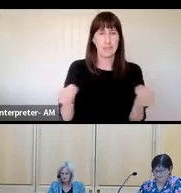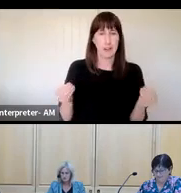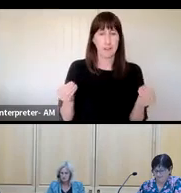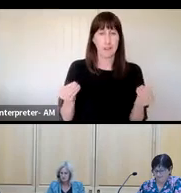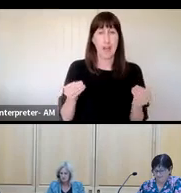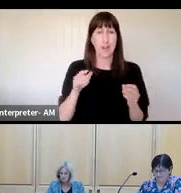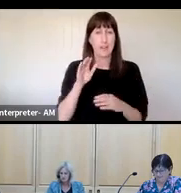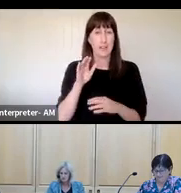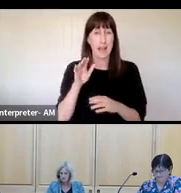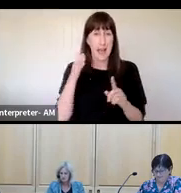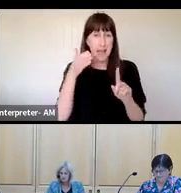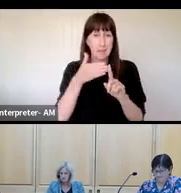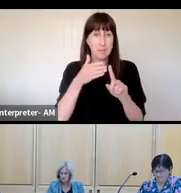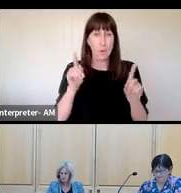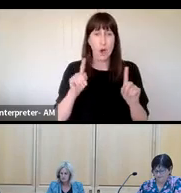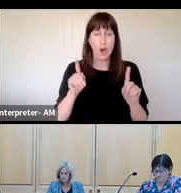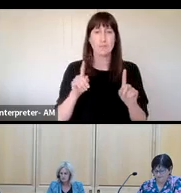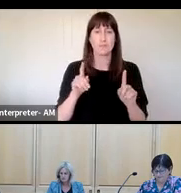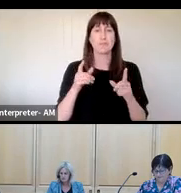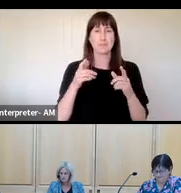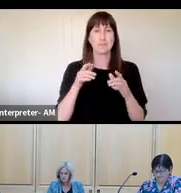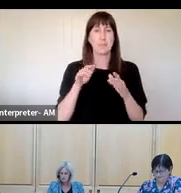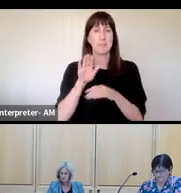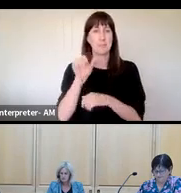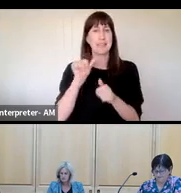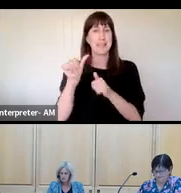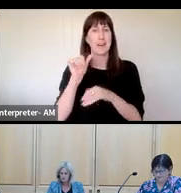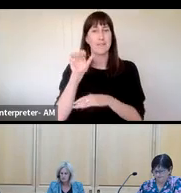our knowledge and our experience to help with resolution.